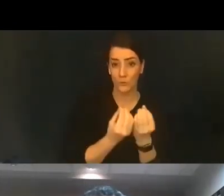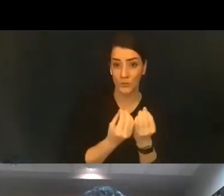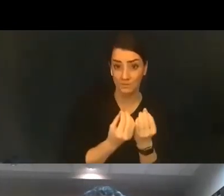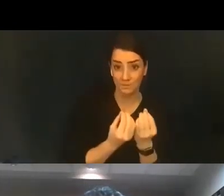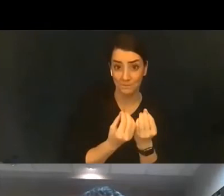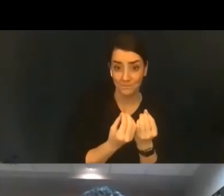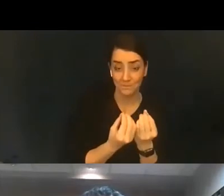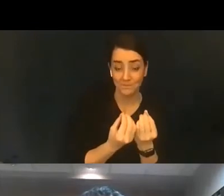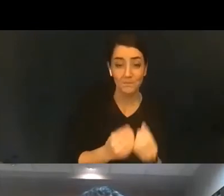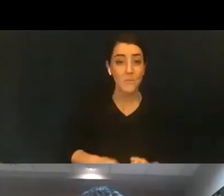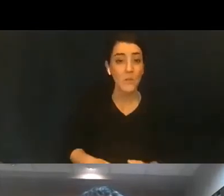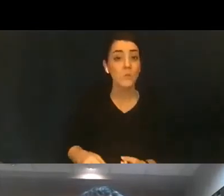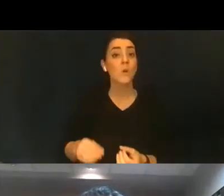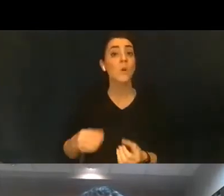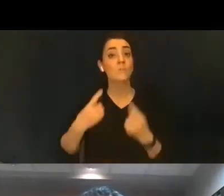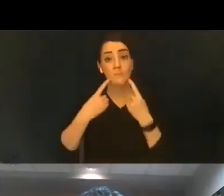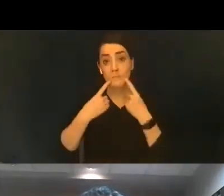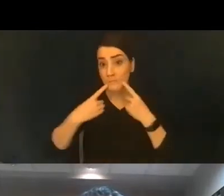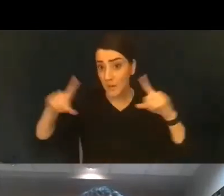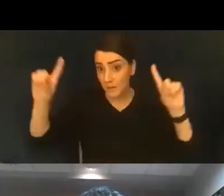2014,